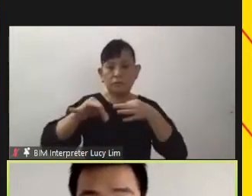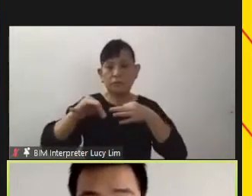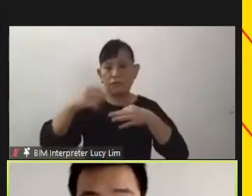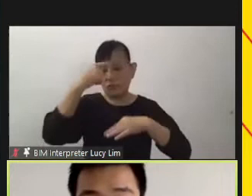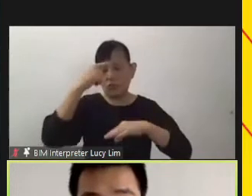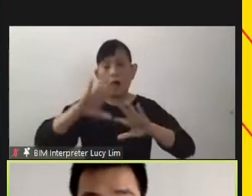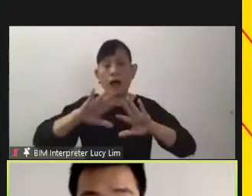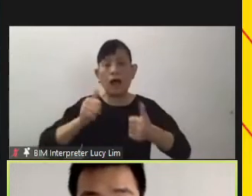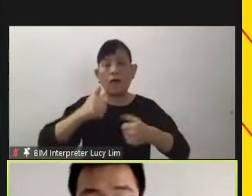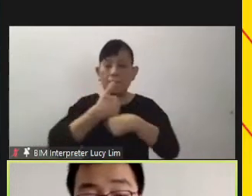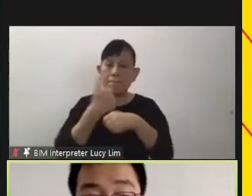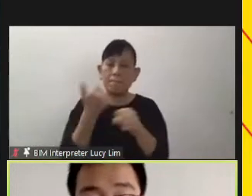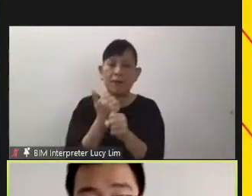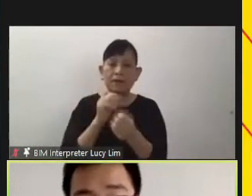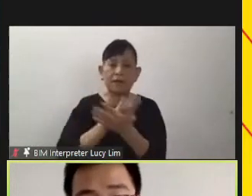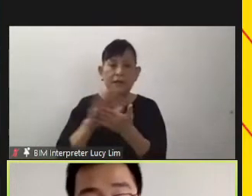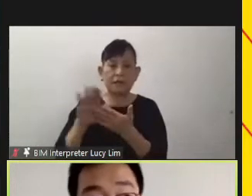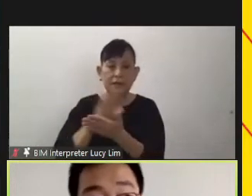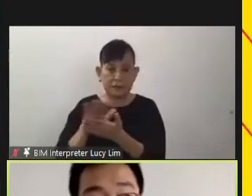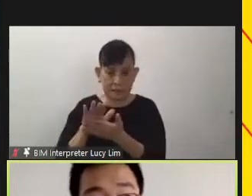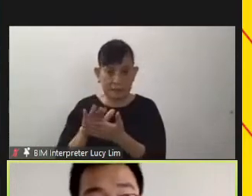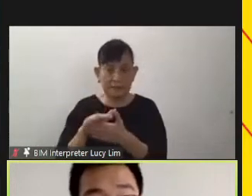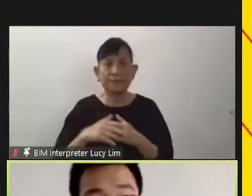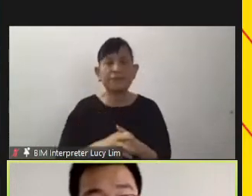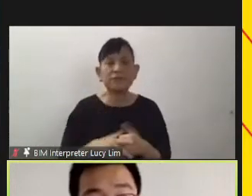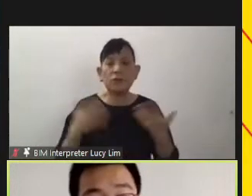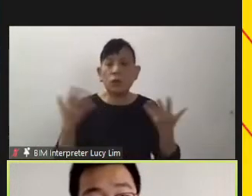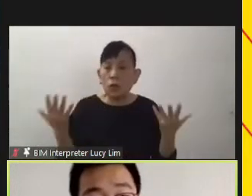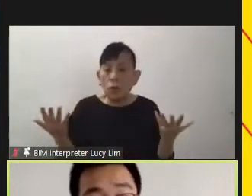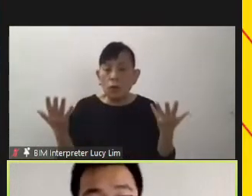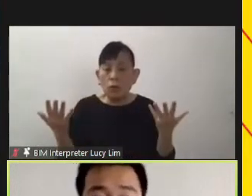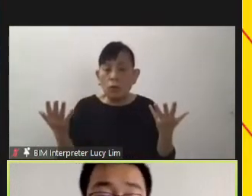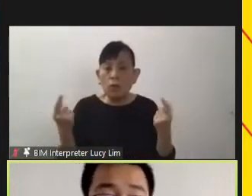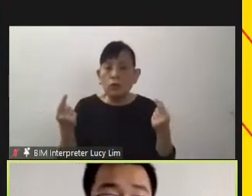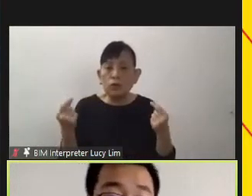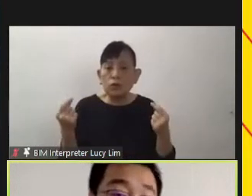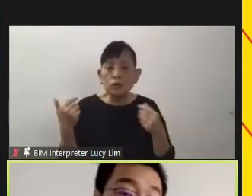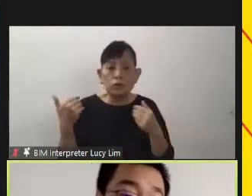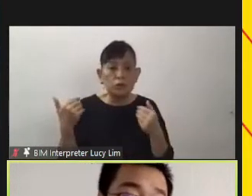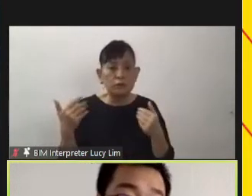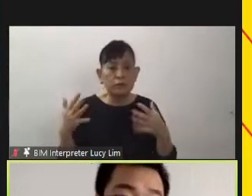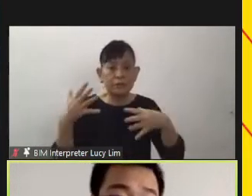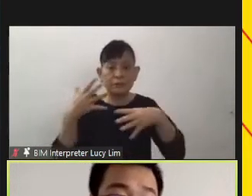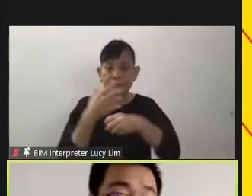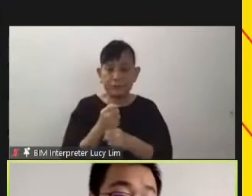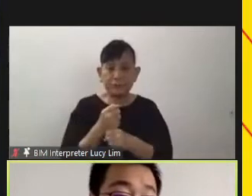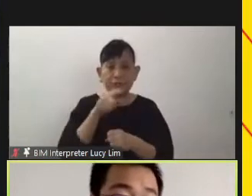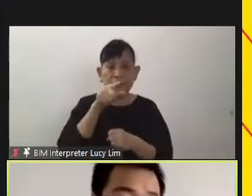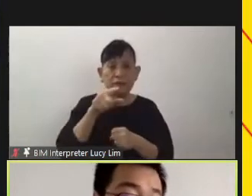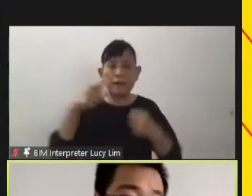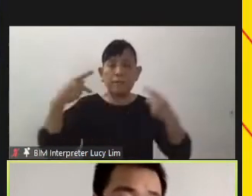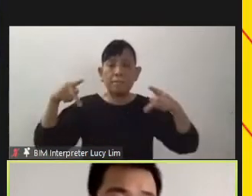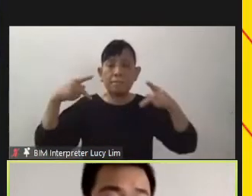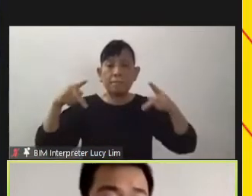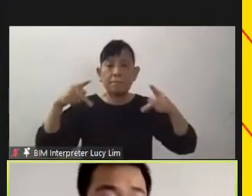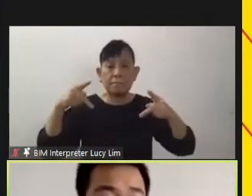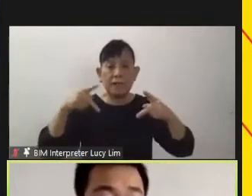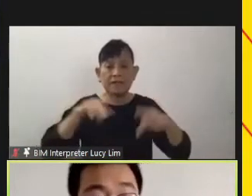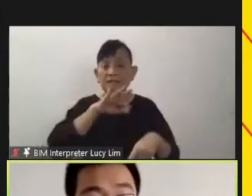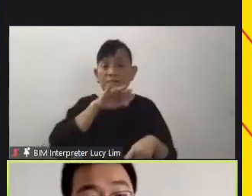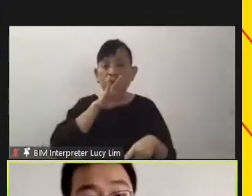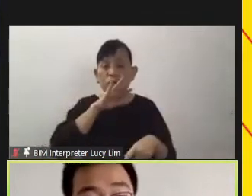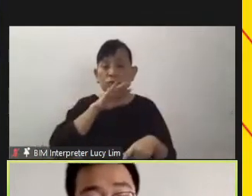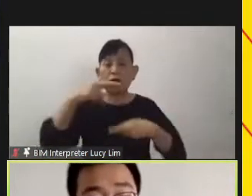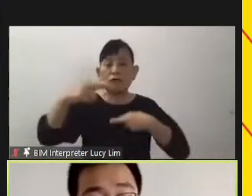hygiene. So the conclusions that I want to highlight is, okay, this is for plastic pollution. Recycling is good,